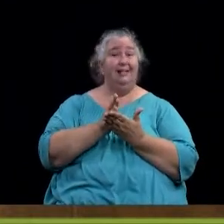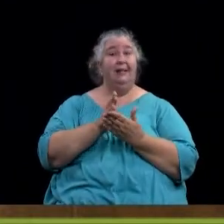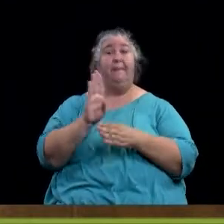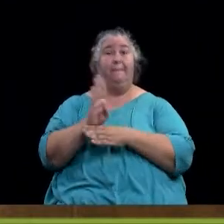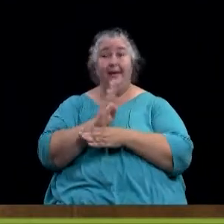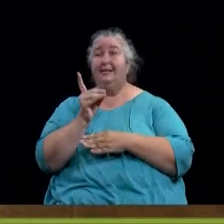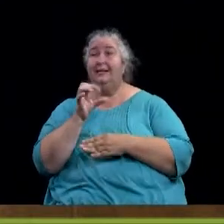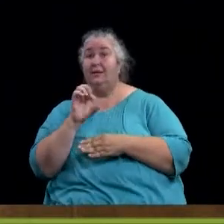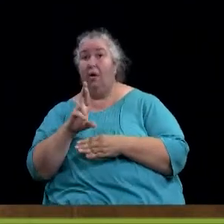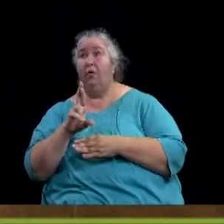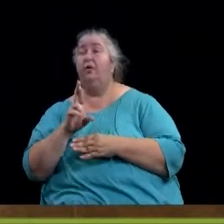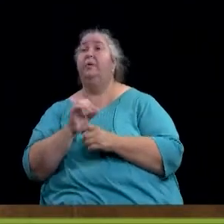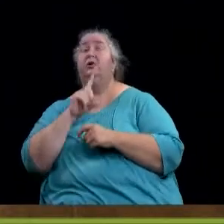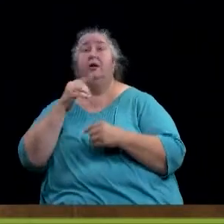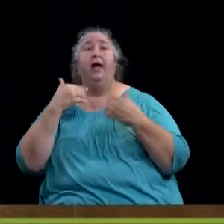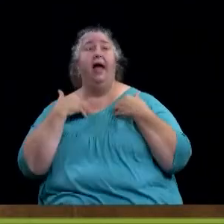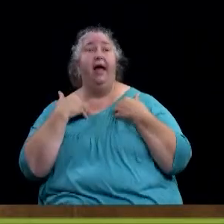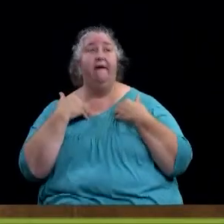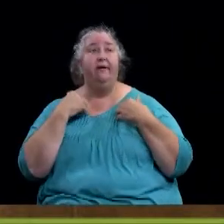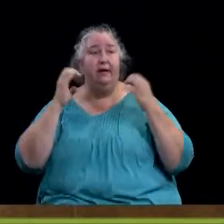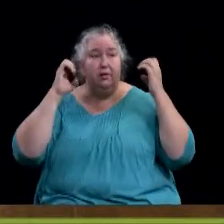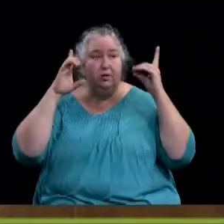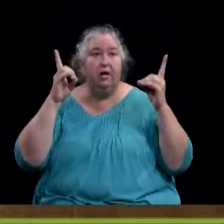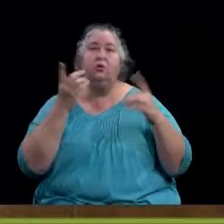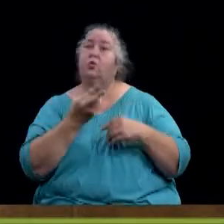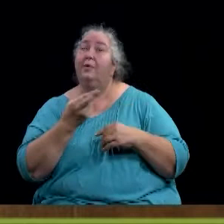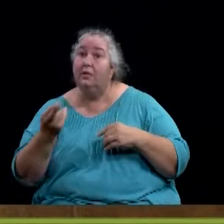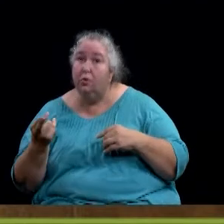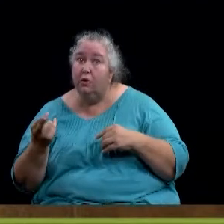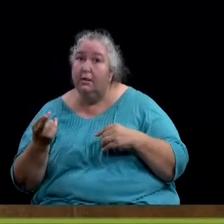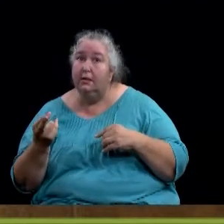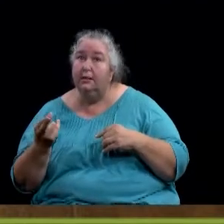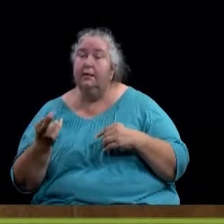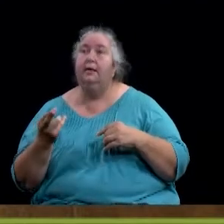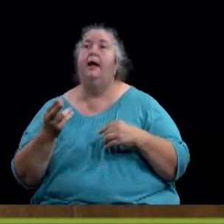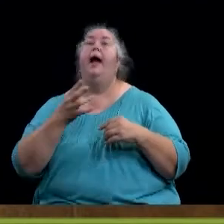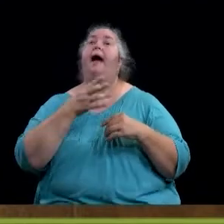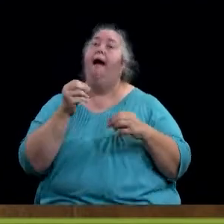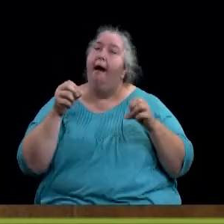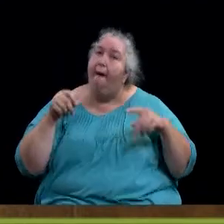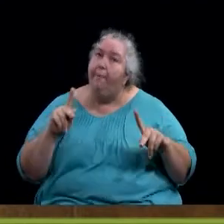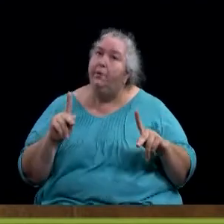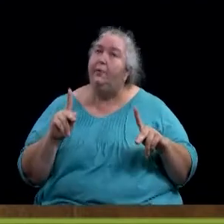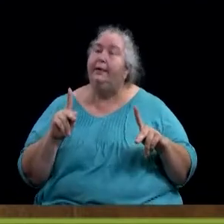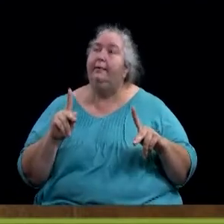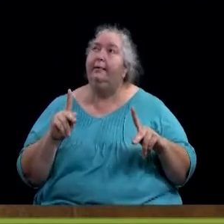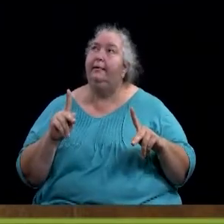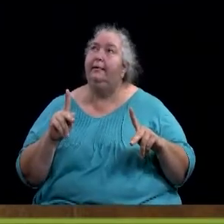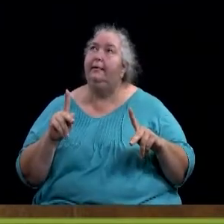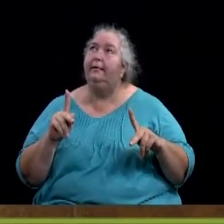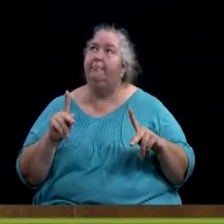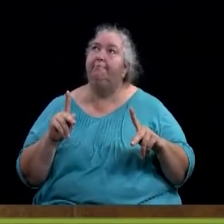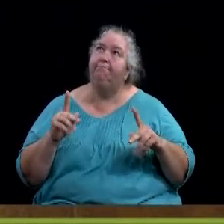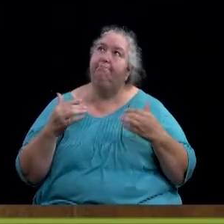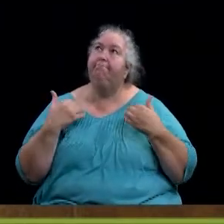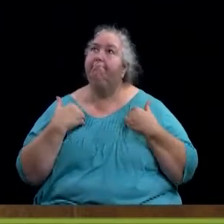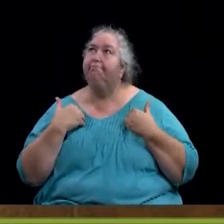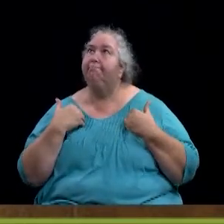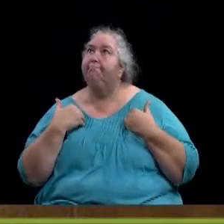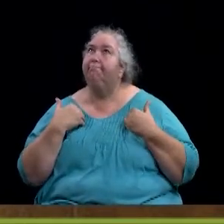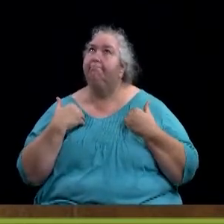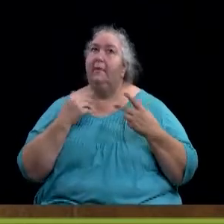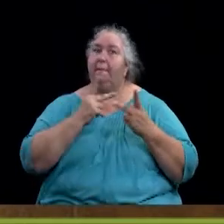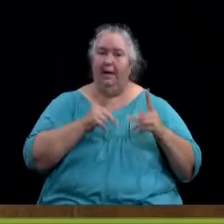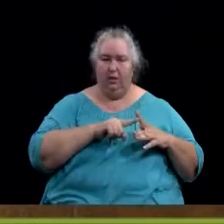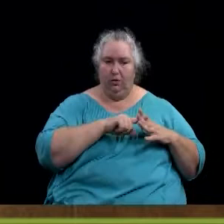need and the opportunity to have a place to launch from. And, that was started with our small